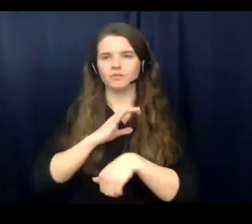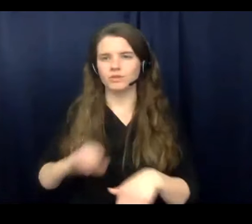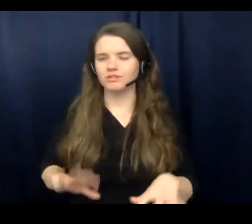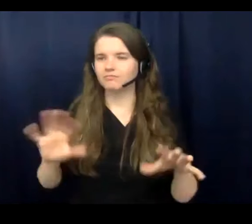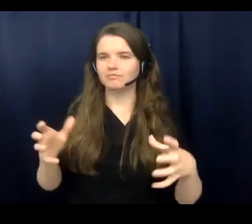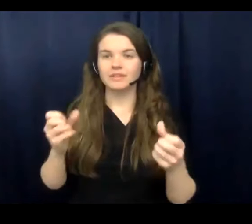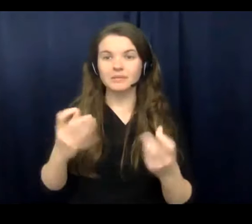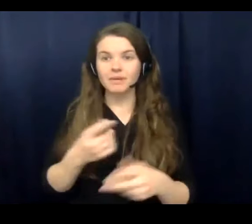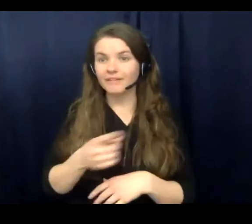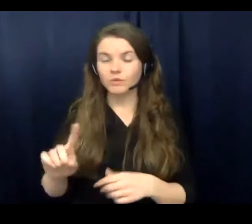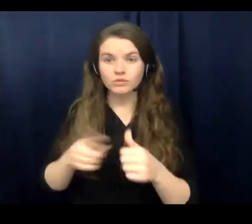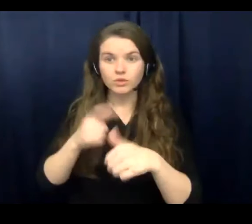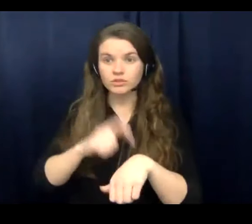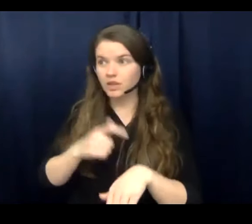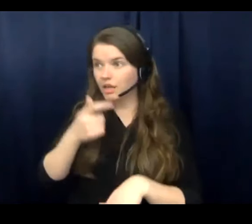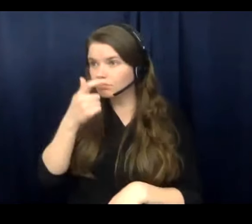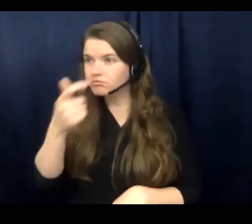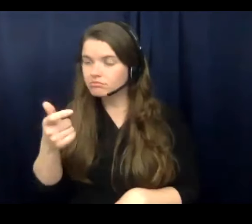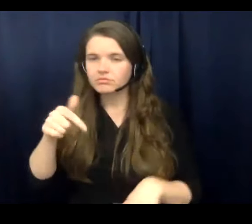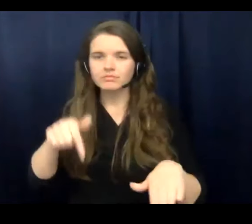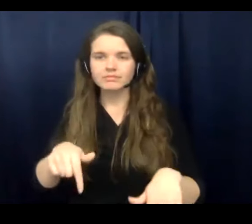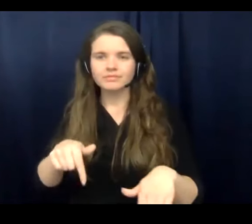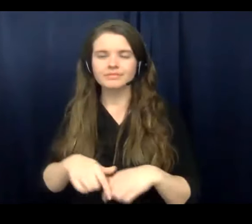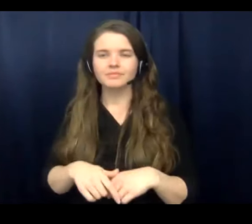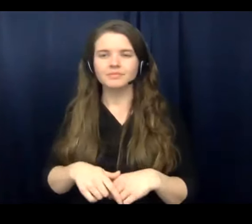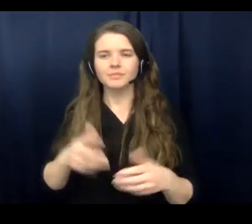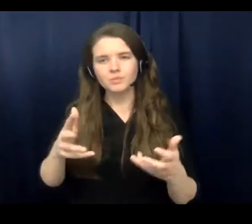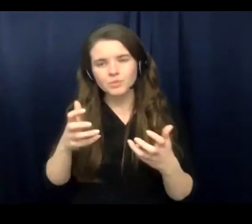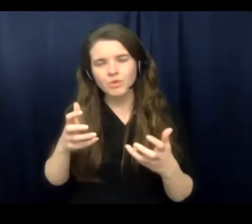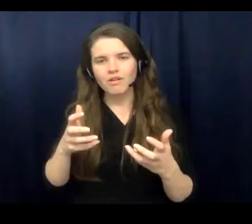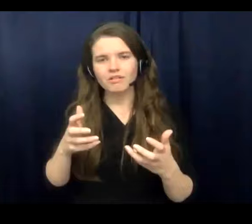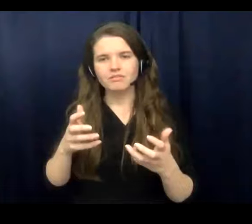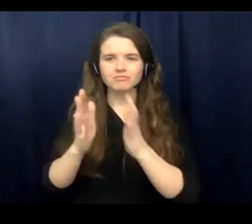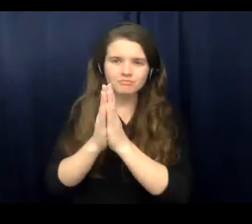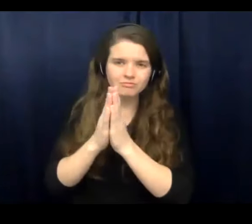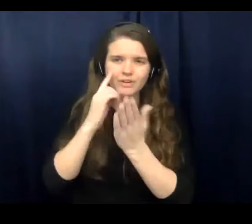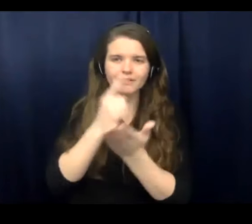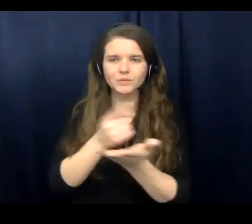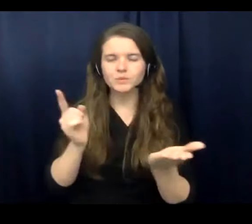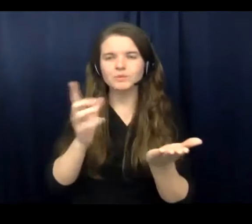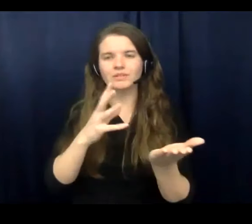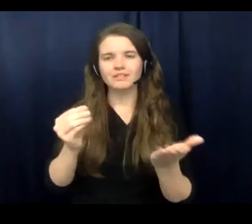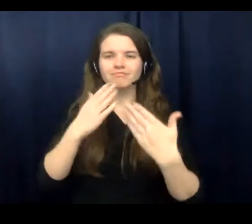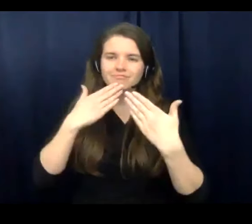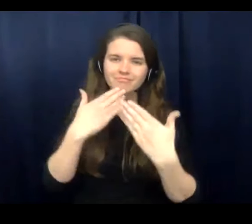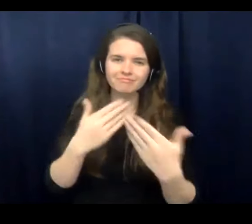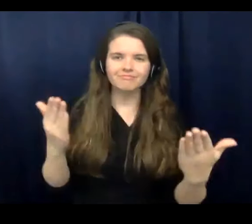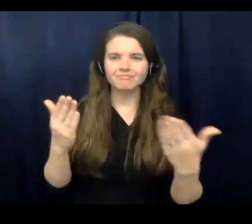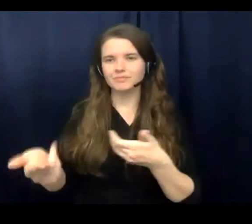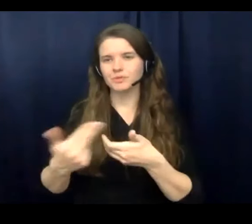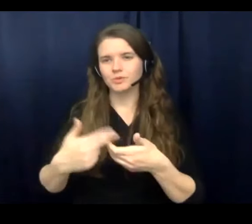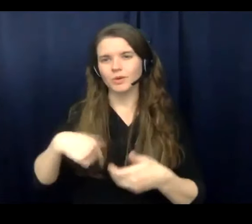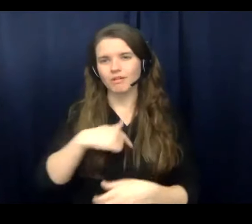in for the first time with us, or, you know, we just want to just pray for you and just, you know, just thank you for just joining us this